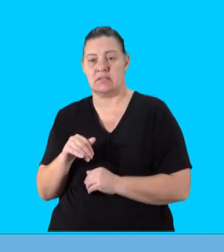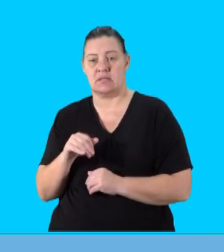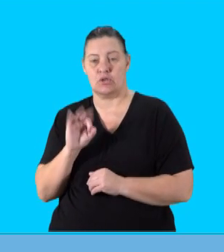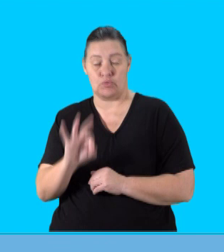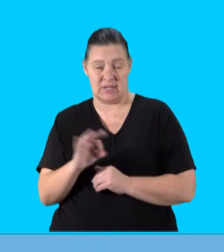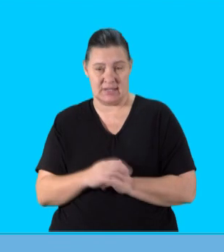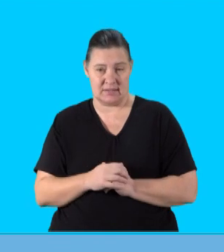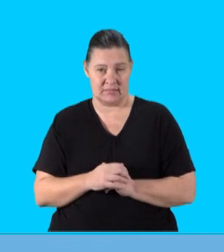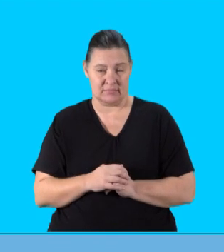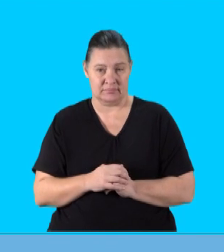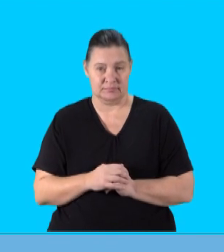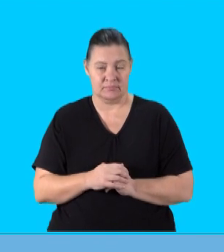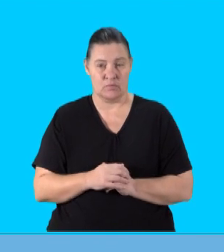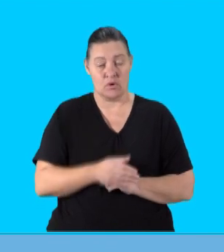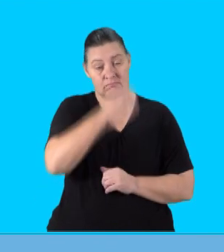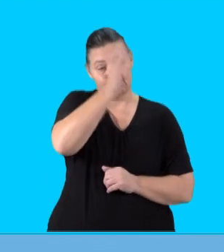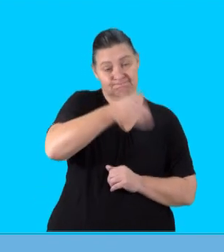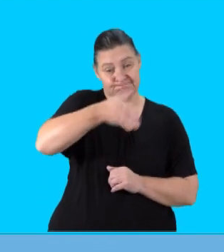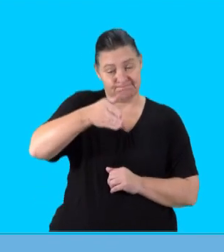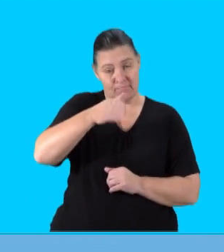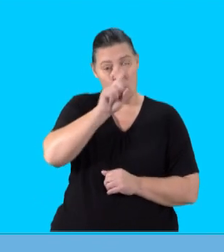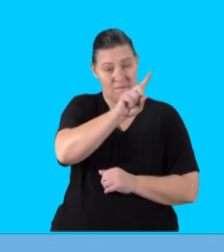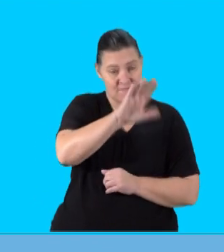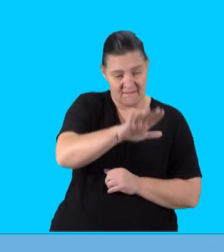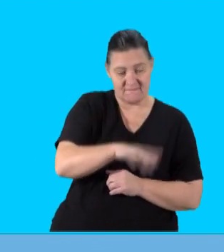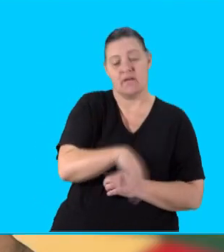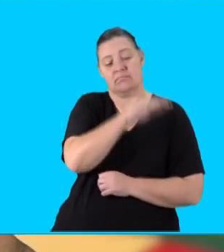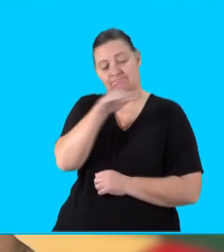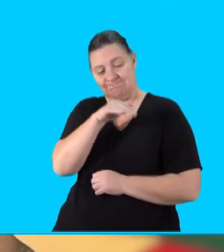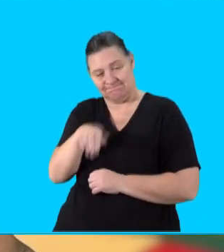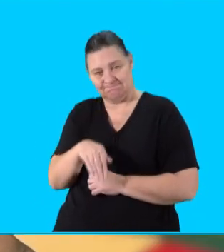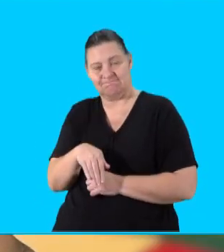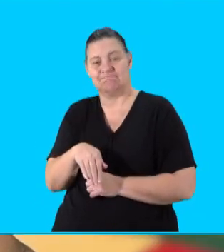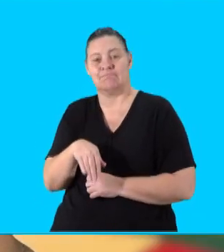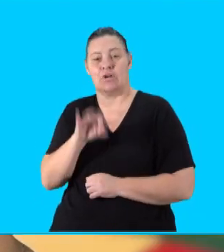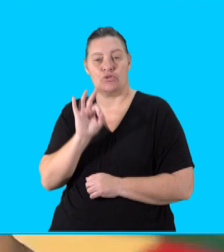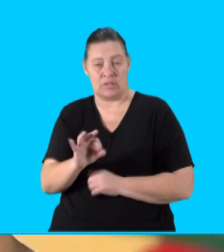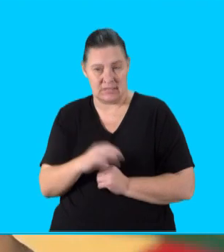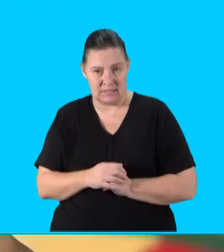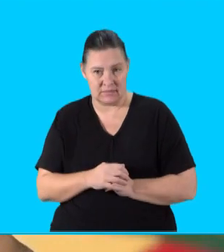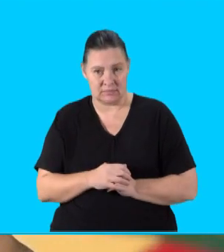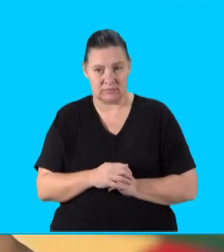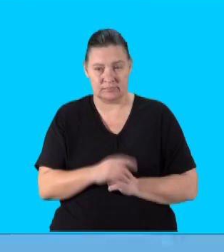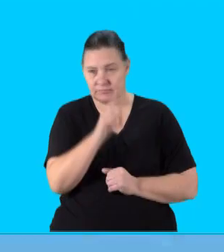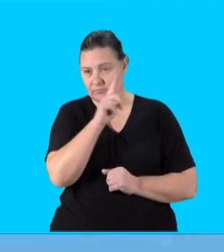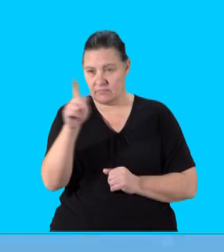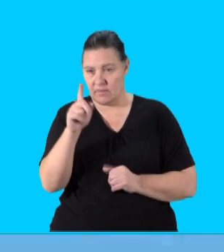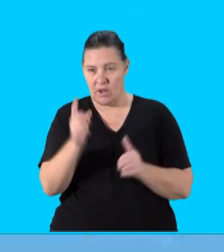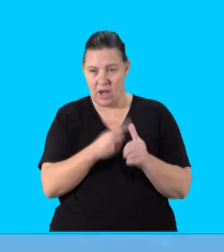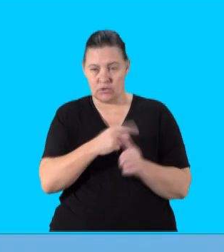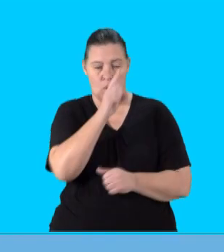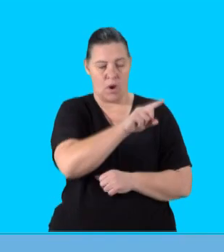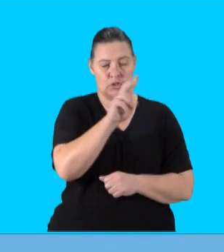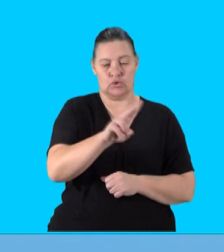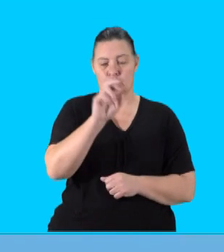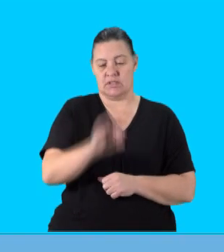periods, remember, groups, vertical, periods, across, which are horizontal. Then looking at group 15, we